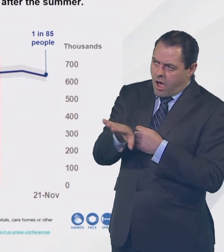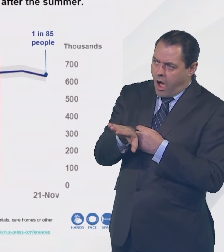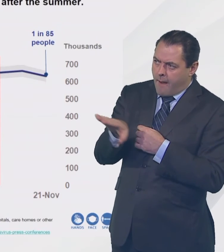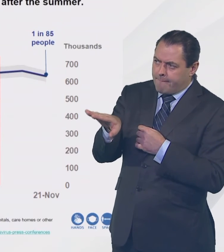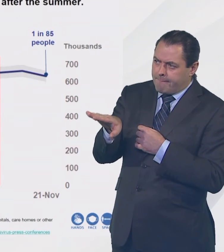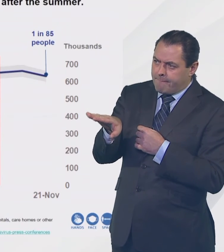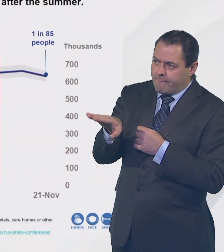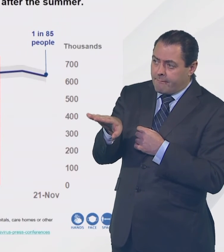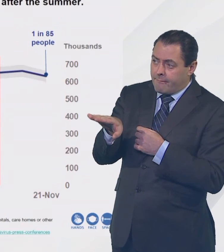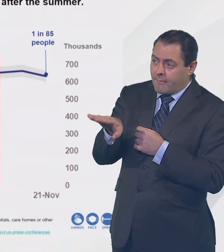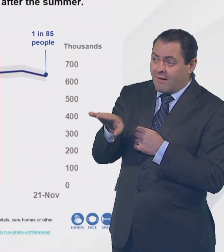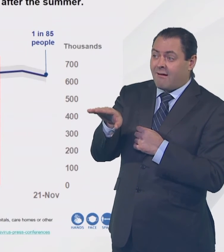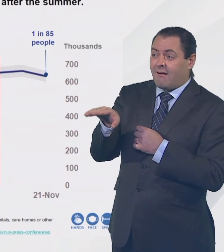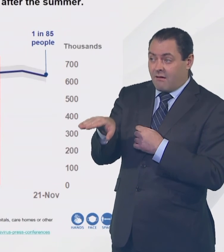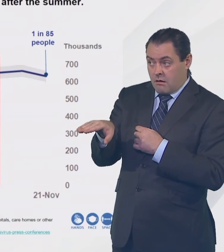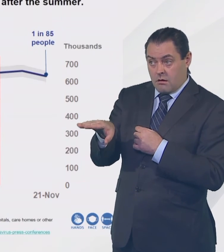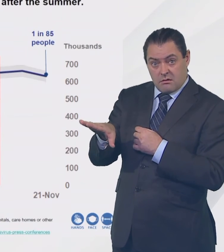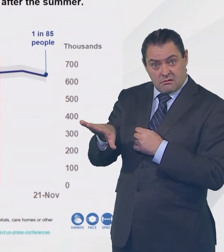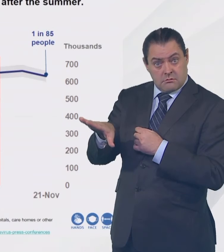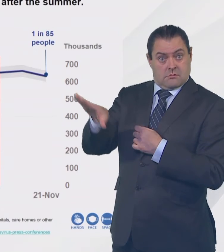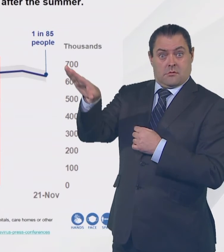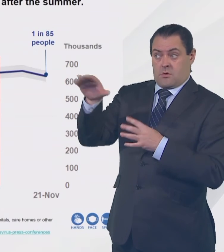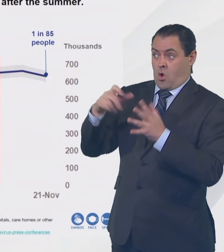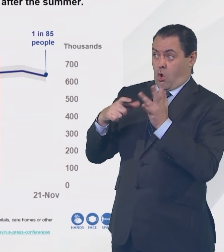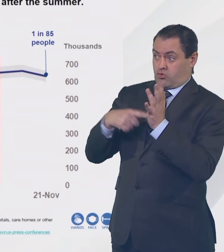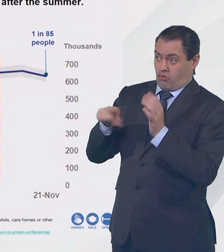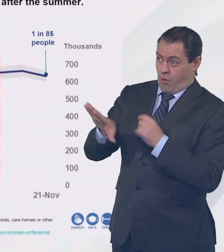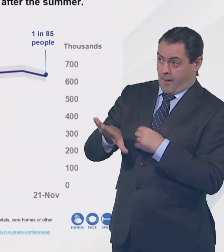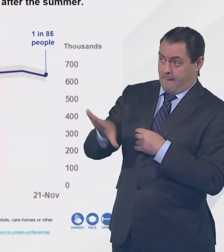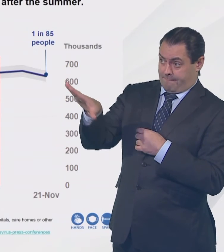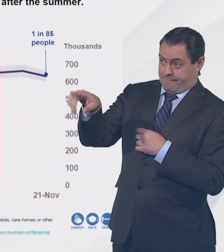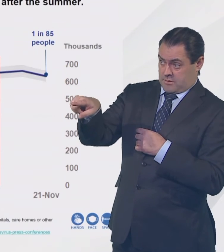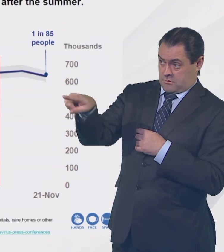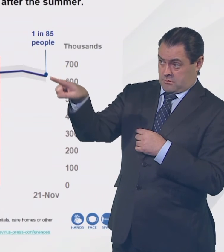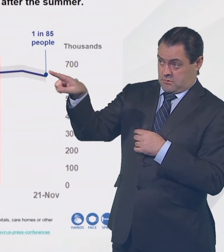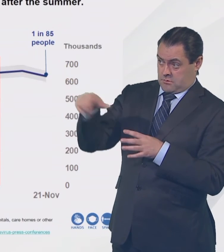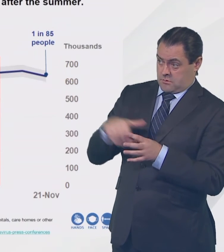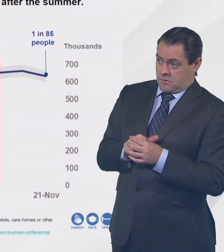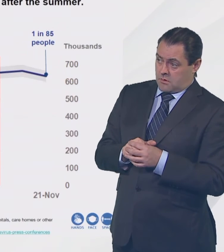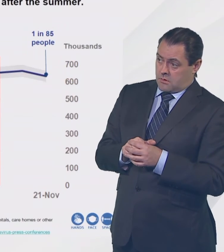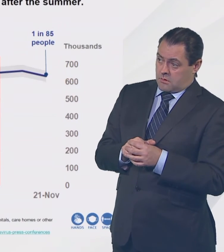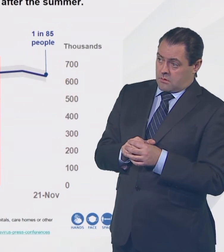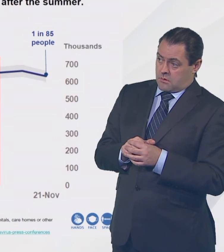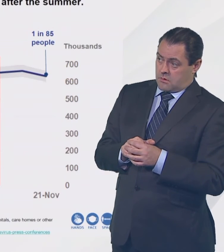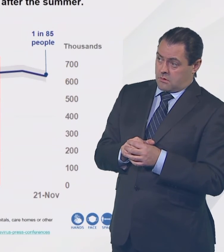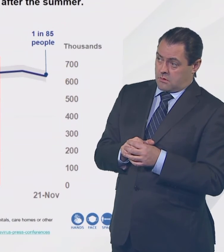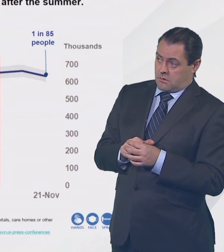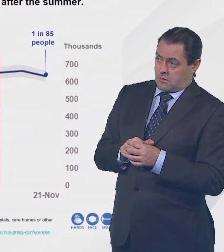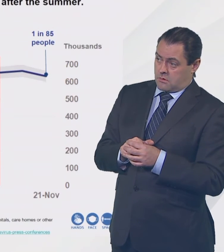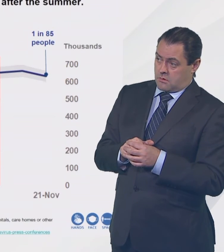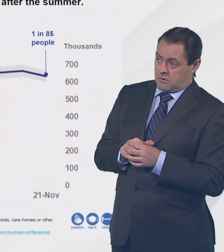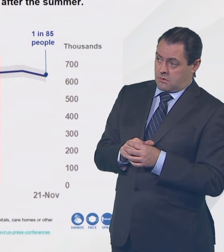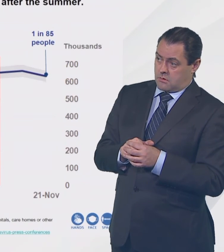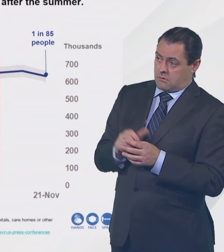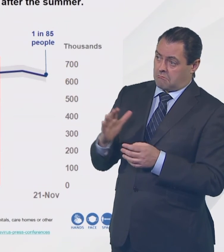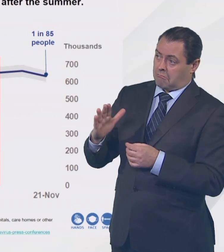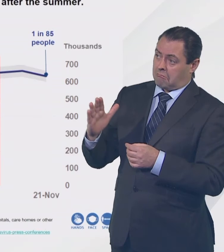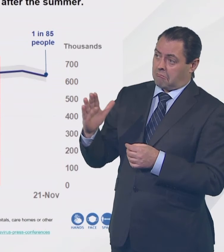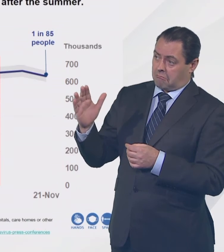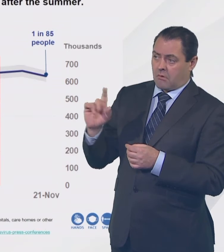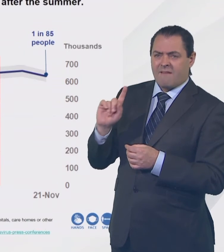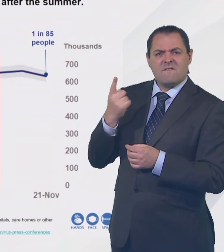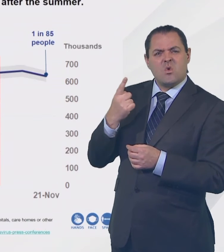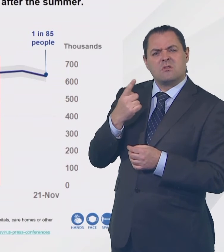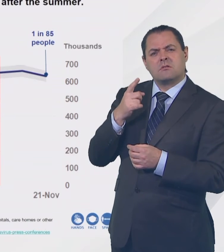bigger increase as we went into October, a sharper rise in the number of cases. The first